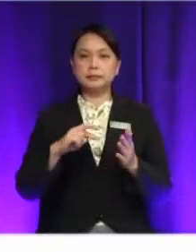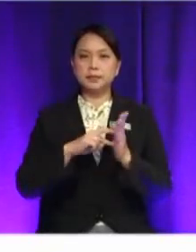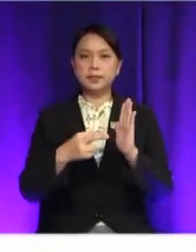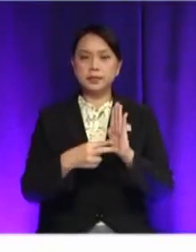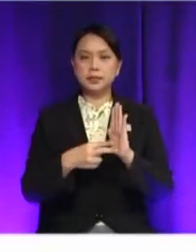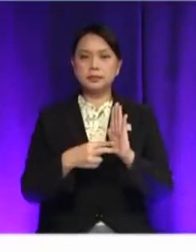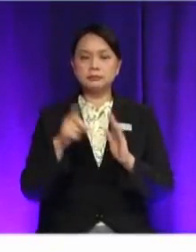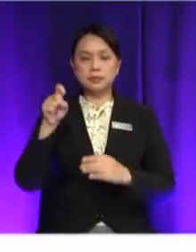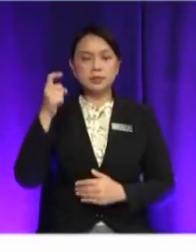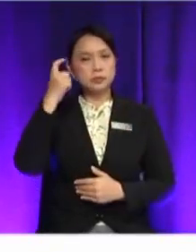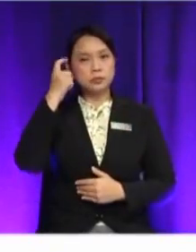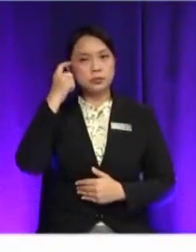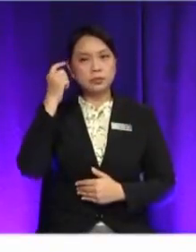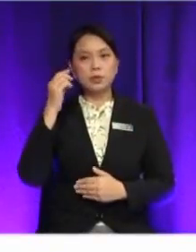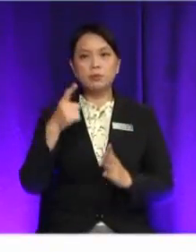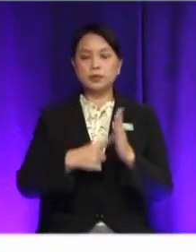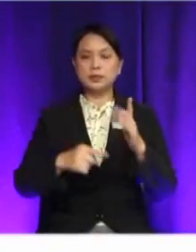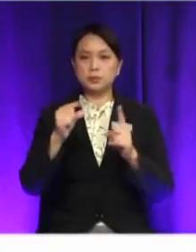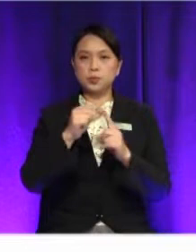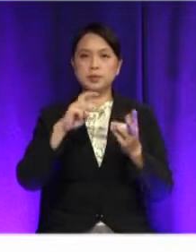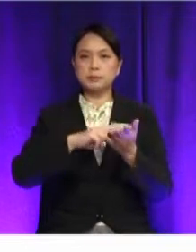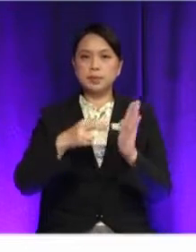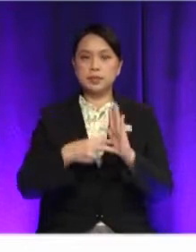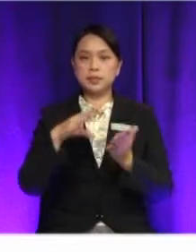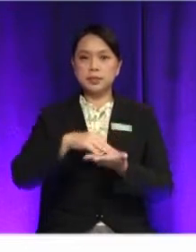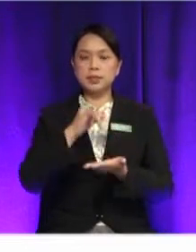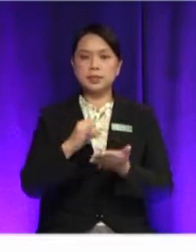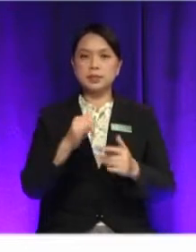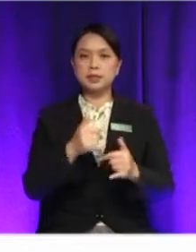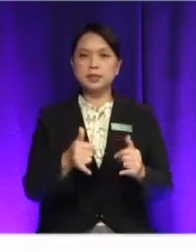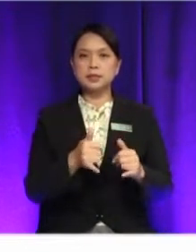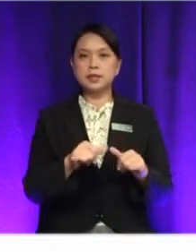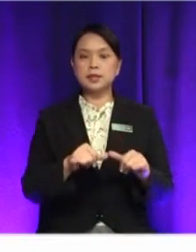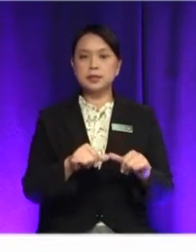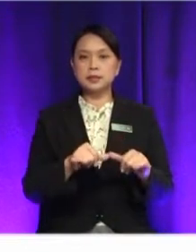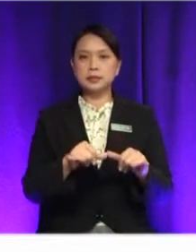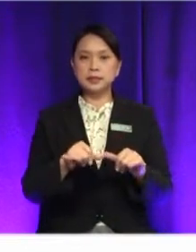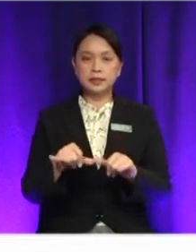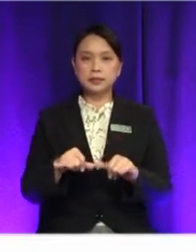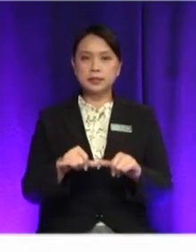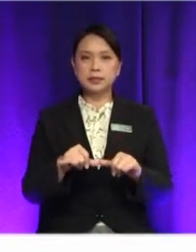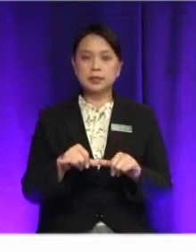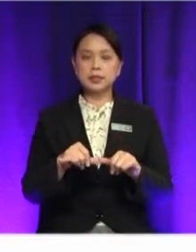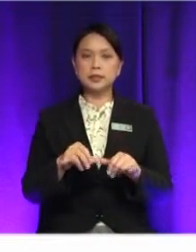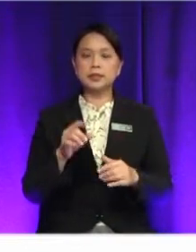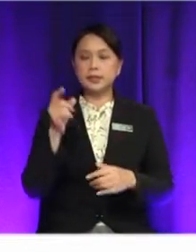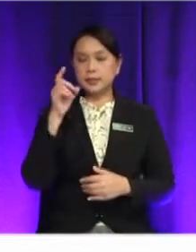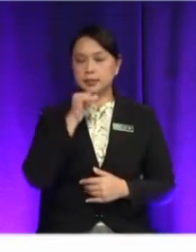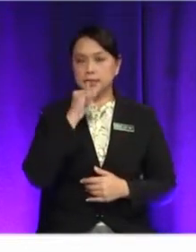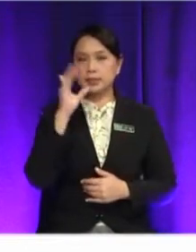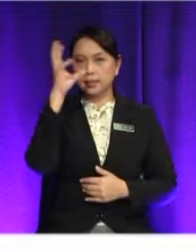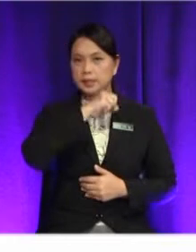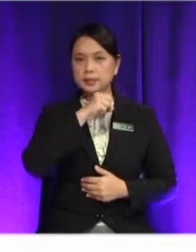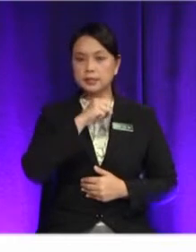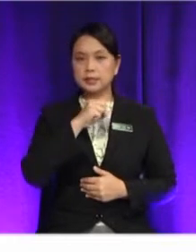word means. And our main learning standard for main skill would be guessing the meaning of